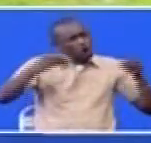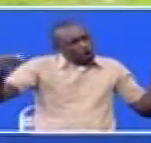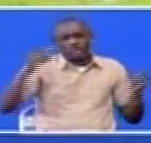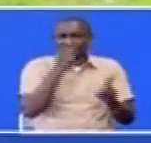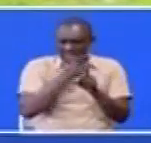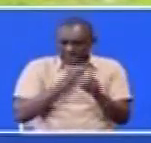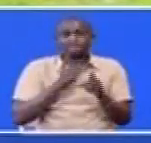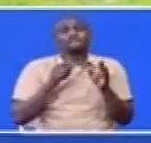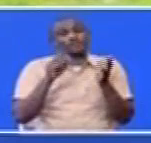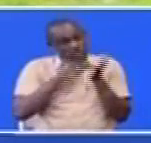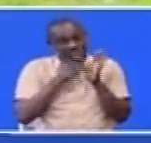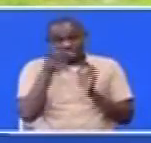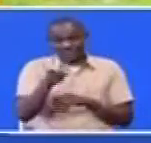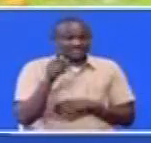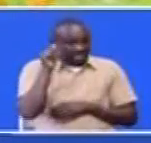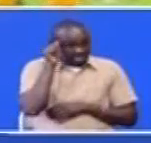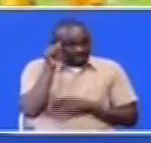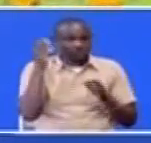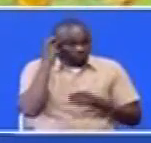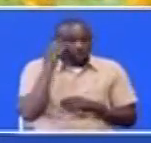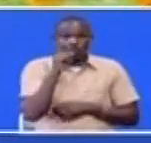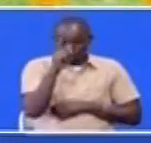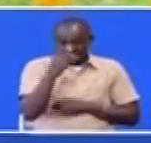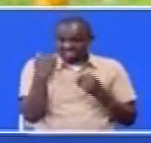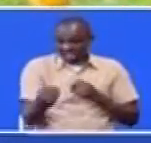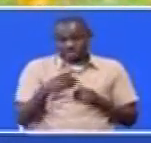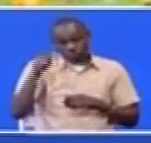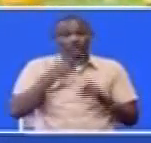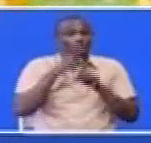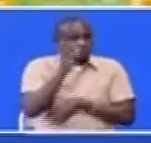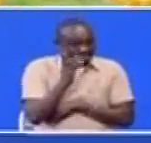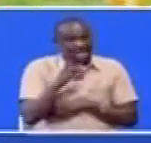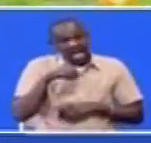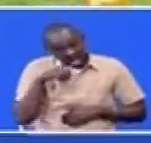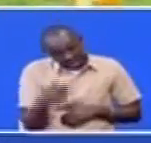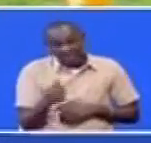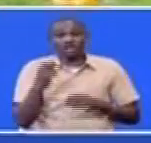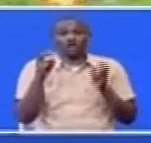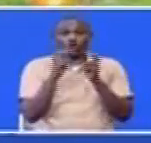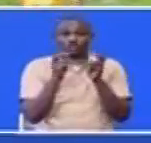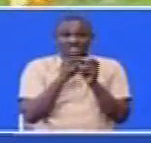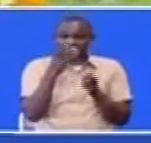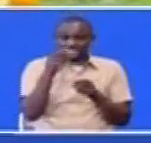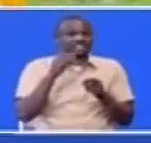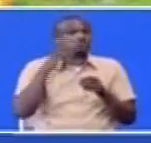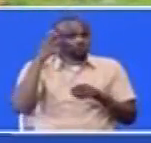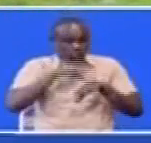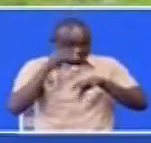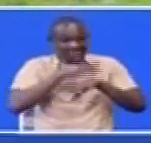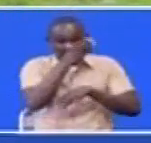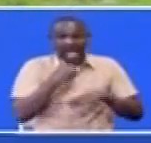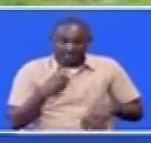academy. Like I said, right now we have a kid who is going to Form 1 now. We also have some contacts where I played in Sweden and other